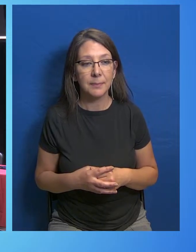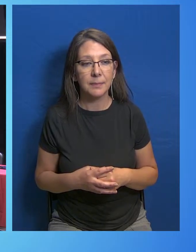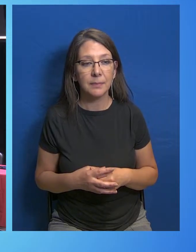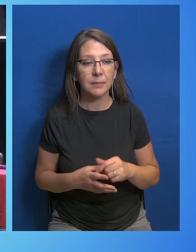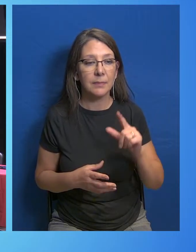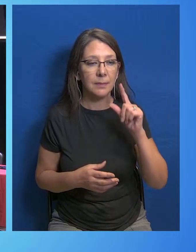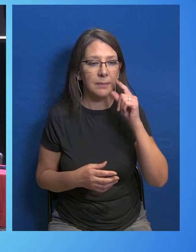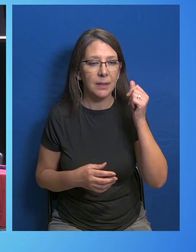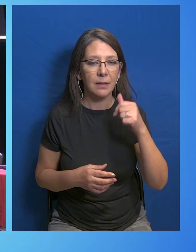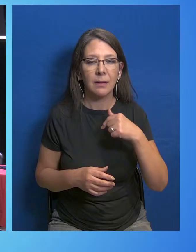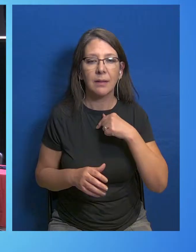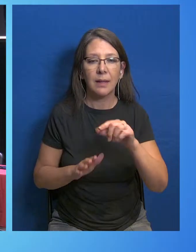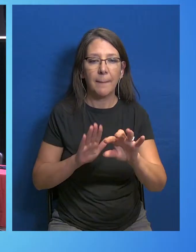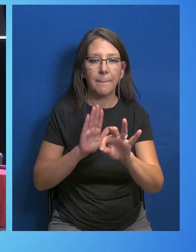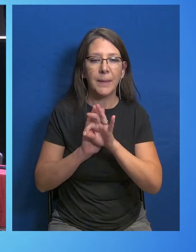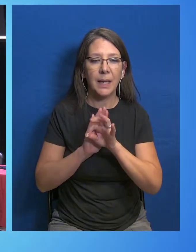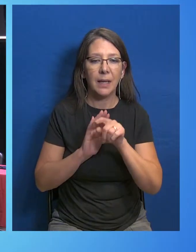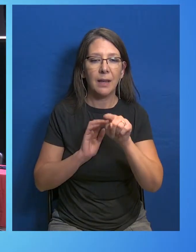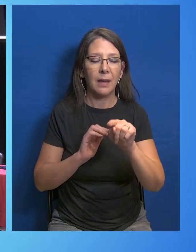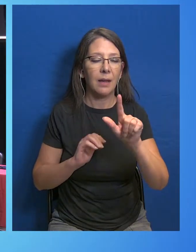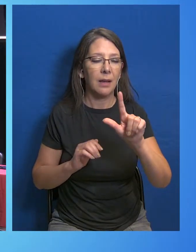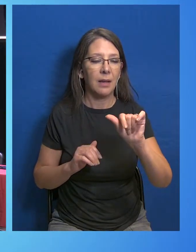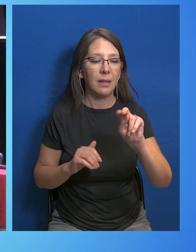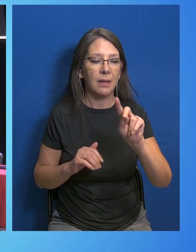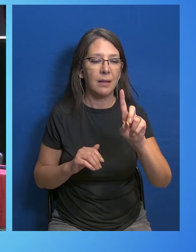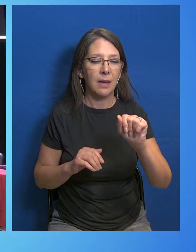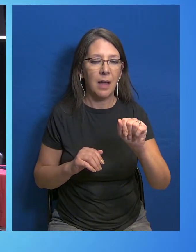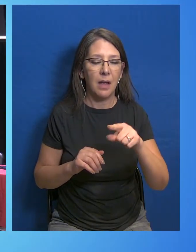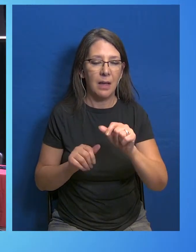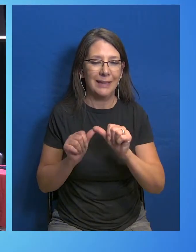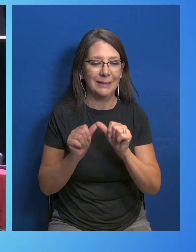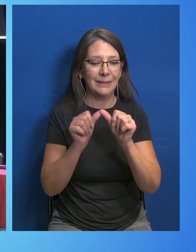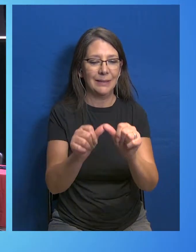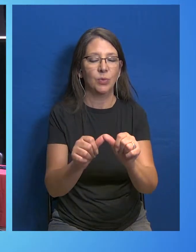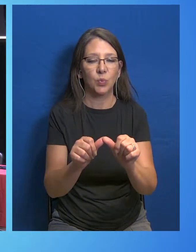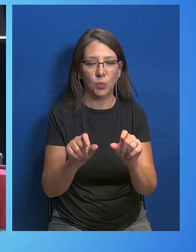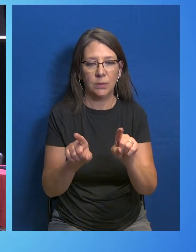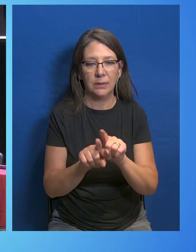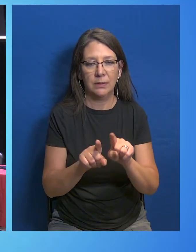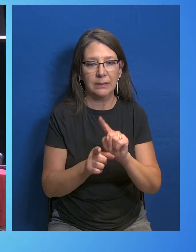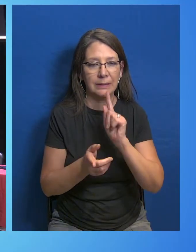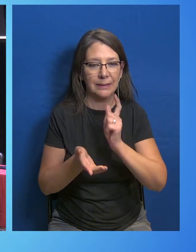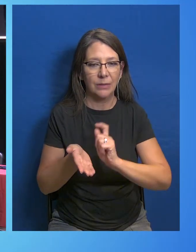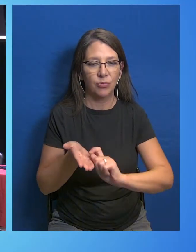I'll nominate Linda to continue as secretary. This is Bill.